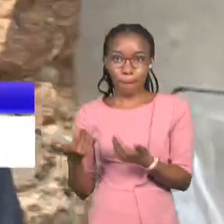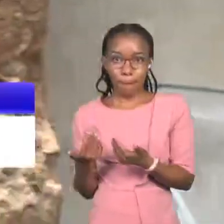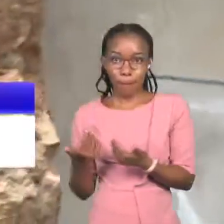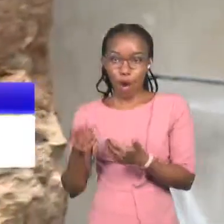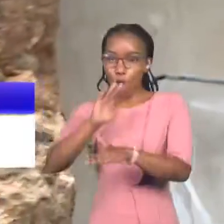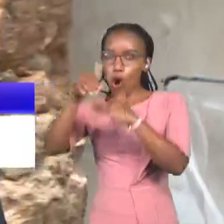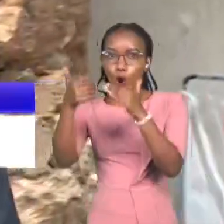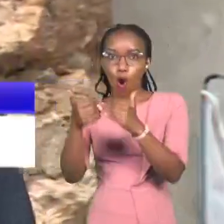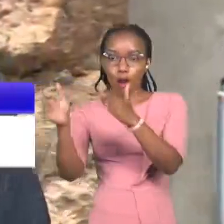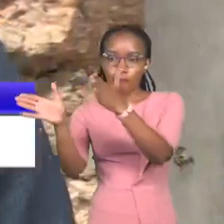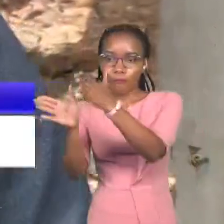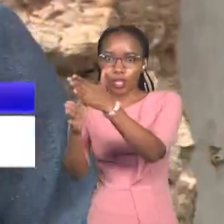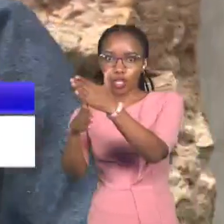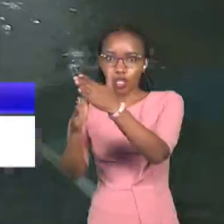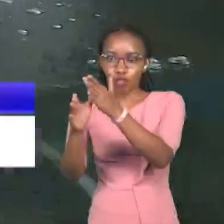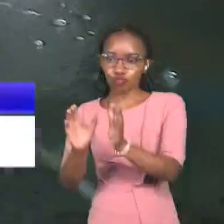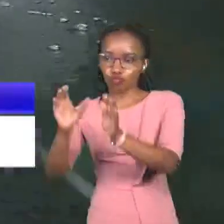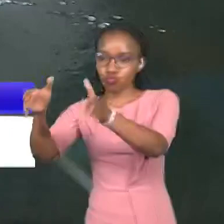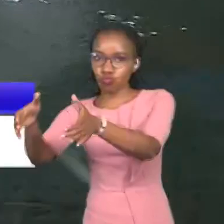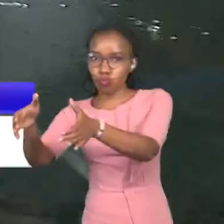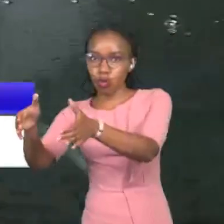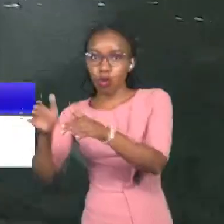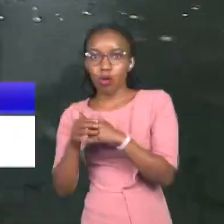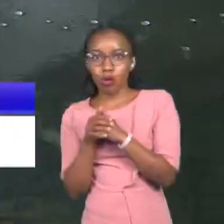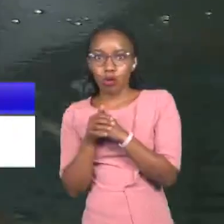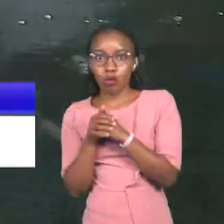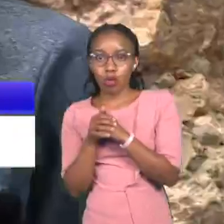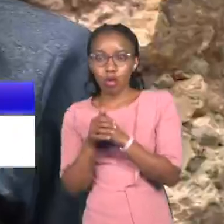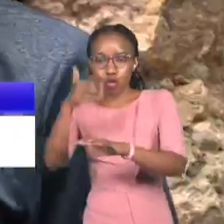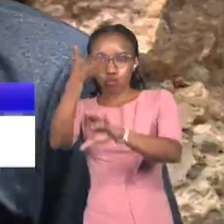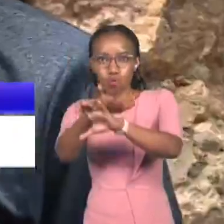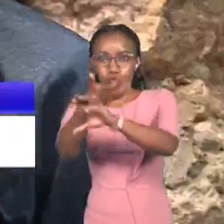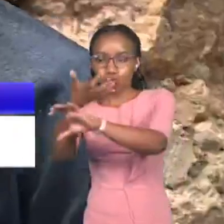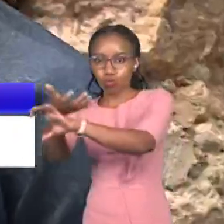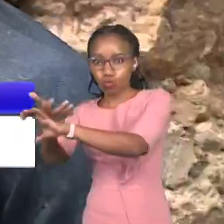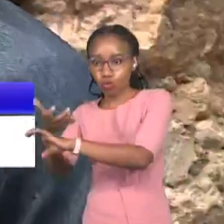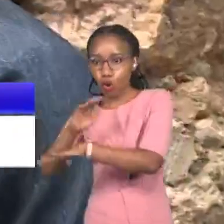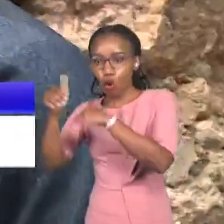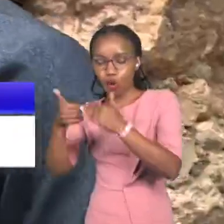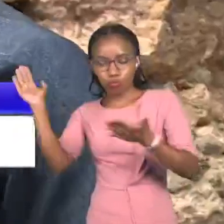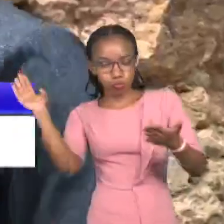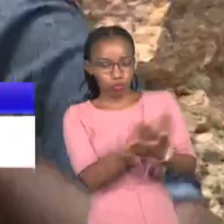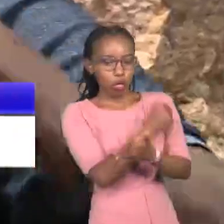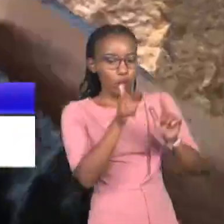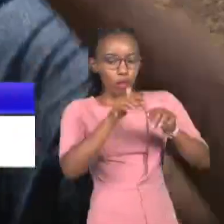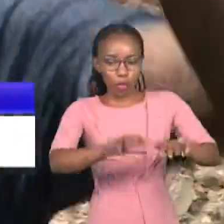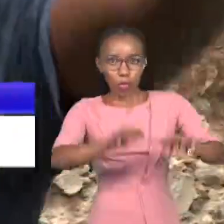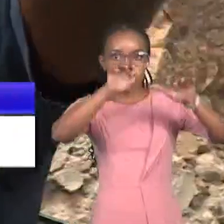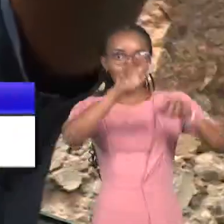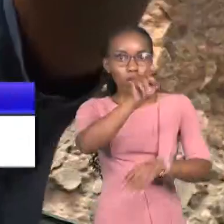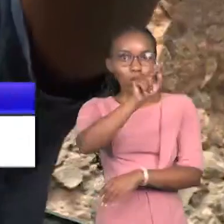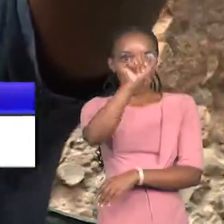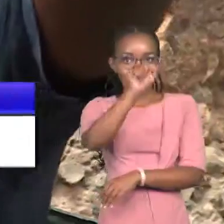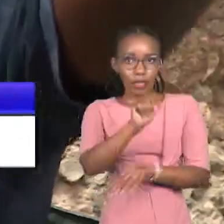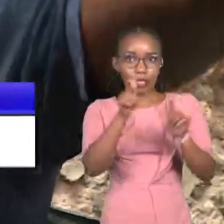all the fish. Cornering, I mean, we remove all the pots and the stones that holds the net down, and then we lift the nets and push all the fish to